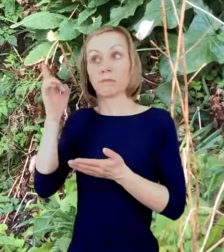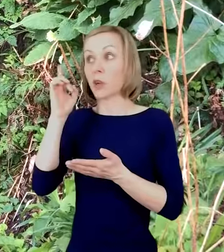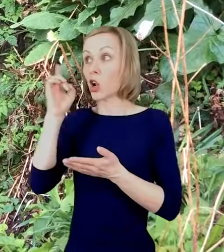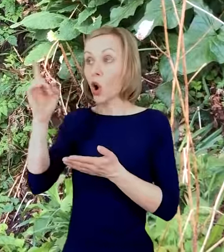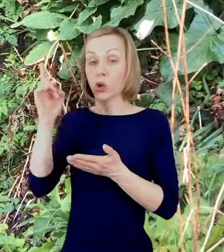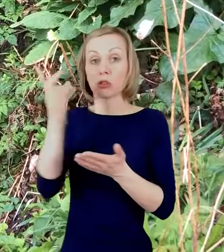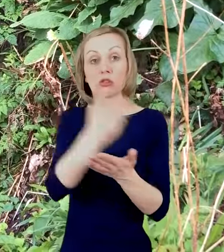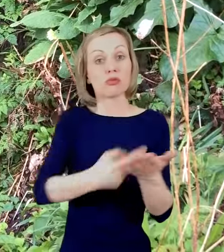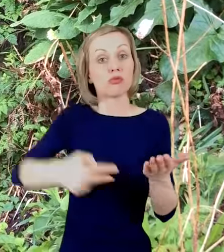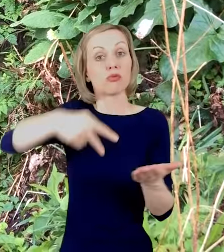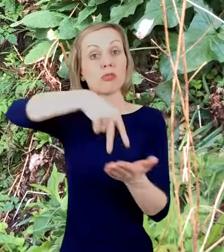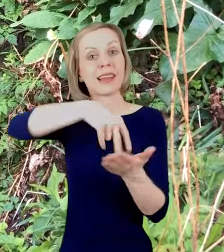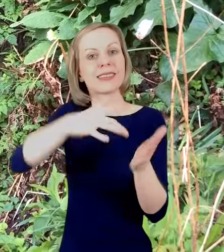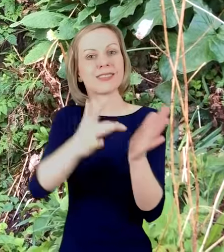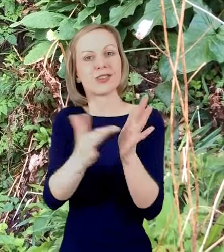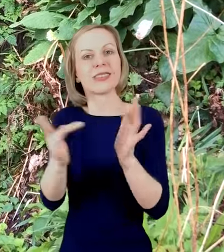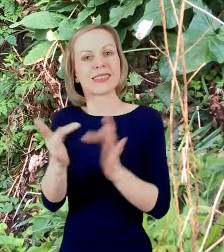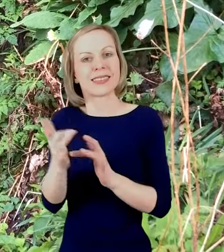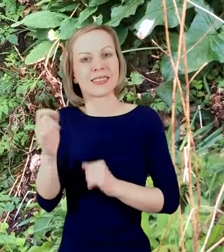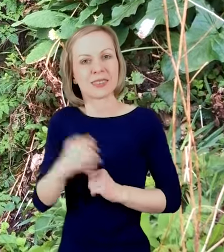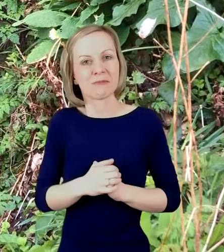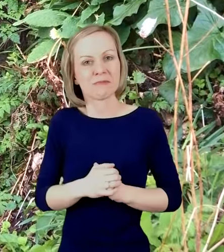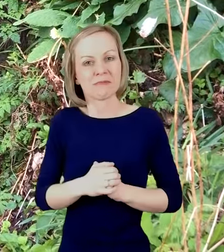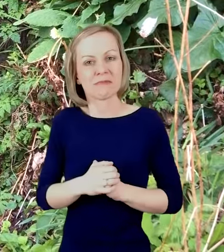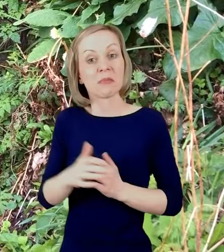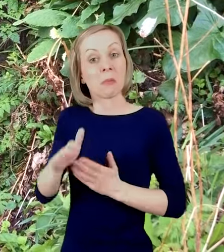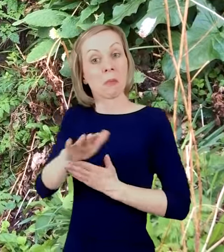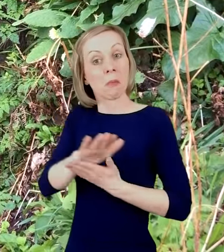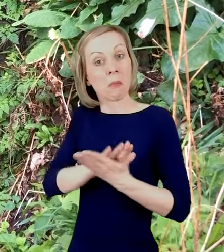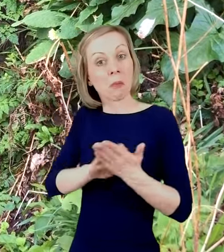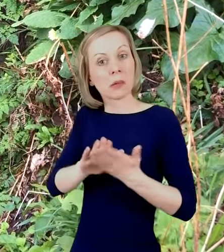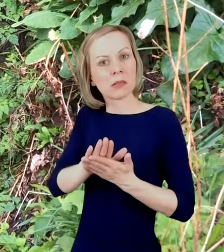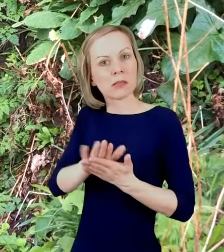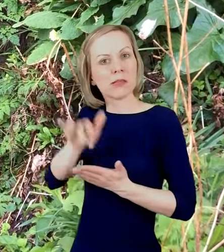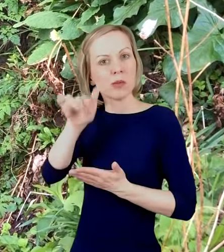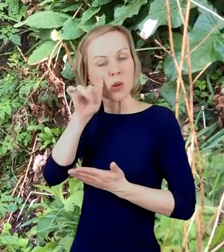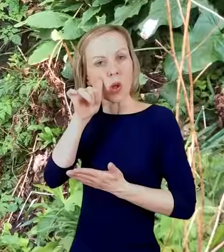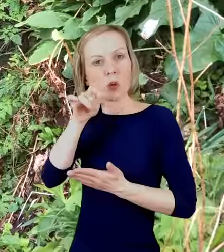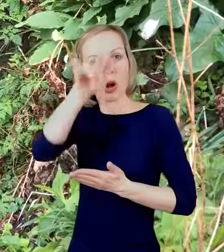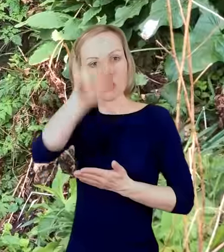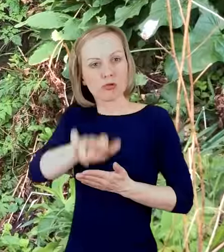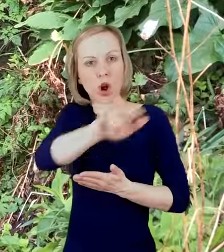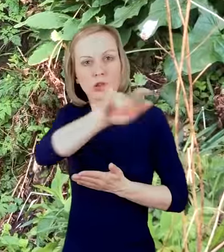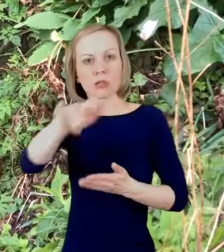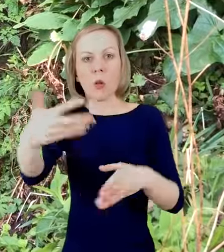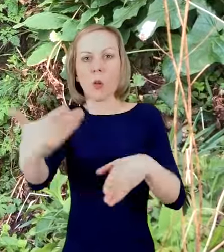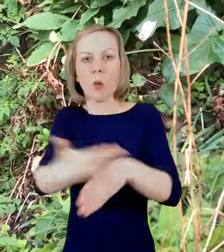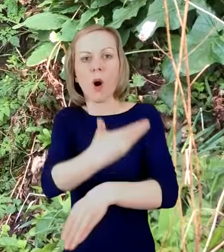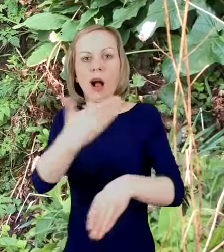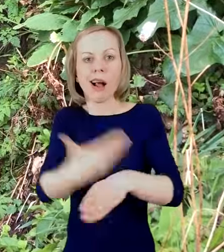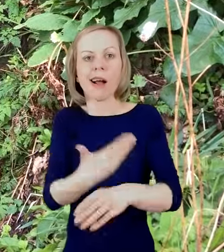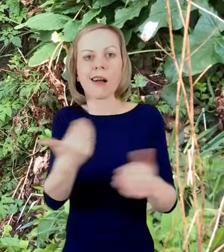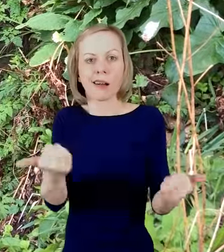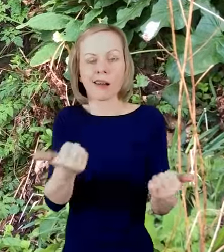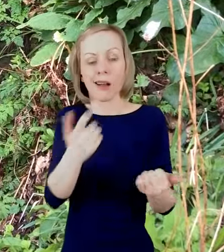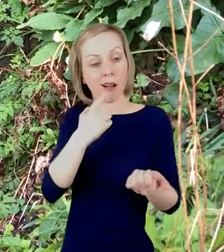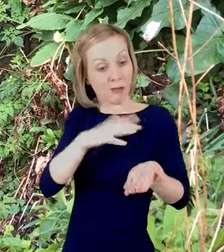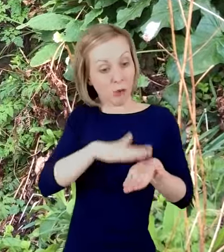God raised Jesus from the dead. You can therefore be sure that the cross was effective